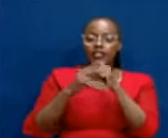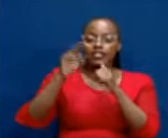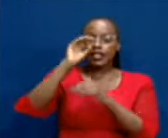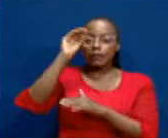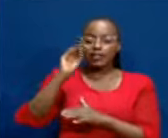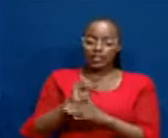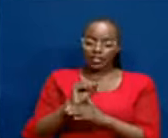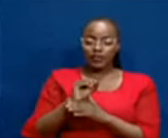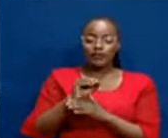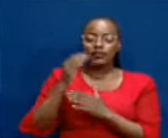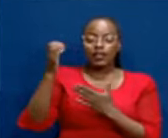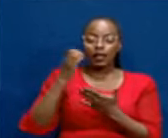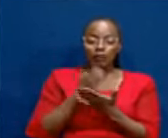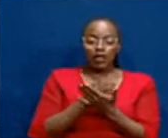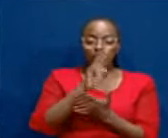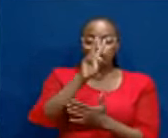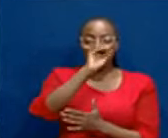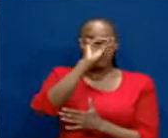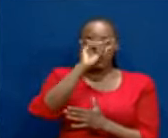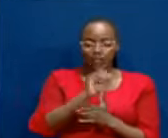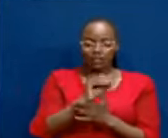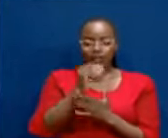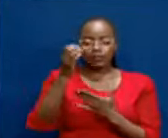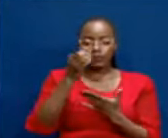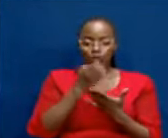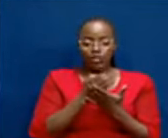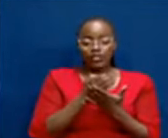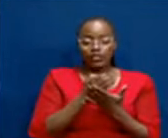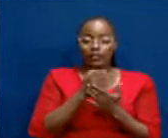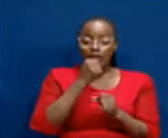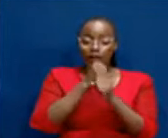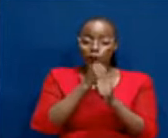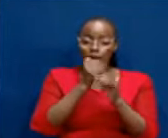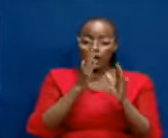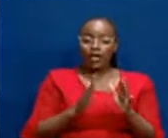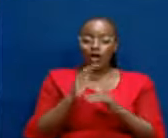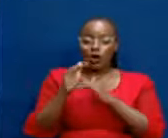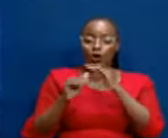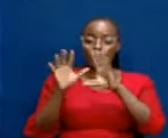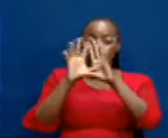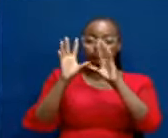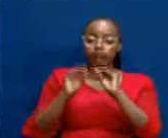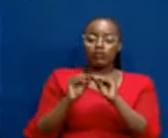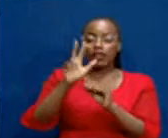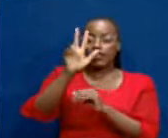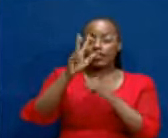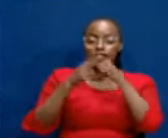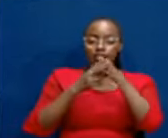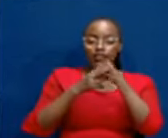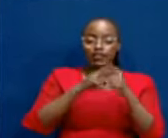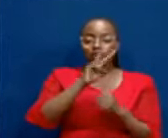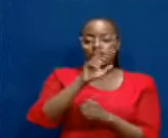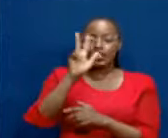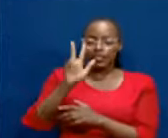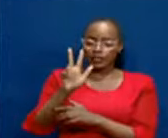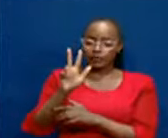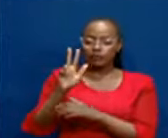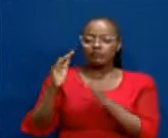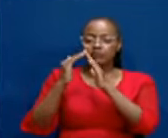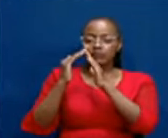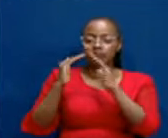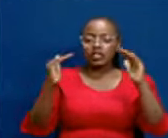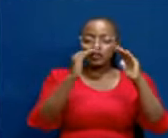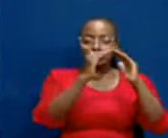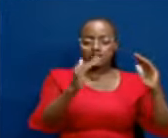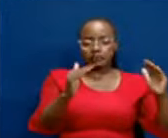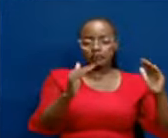employer, 20% employee. Out of that combined 37, 23 goes to housing.